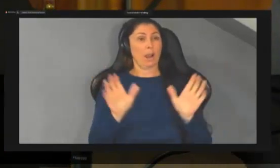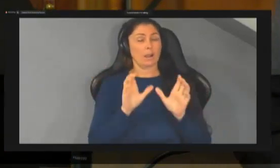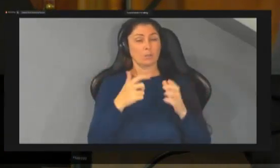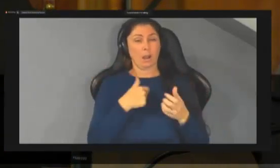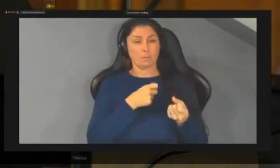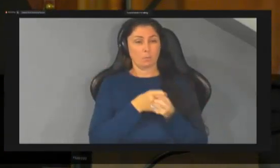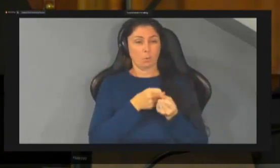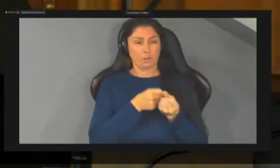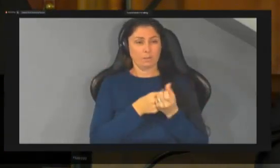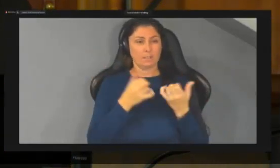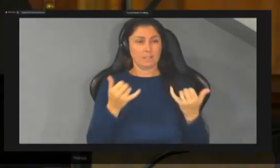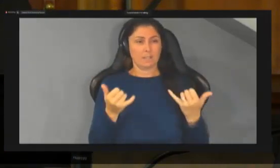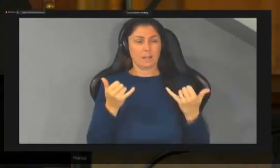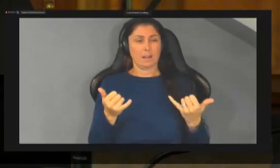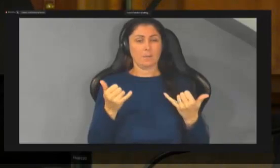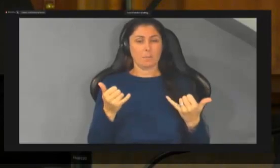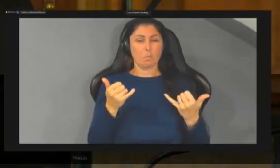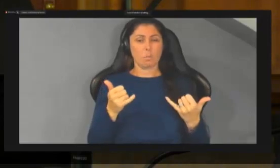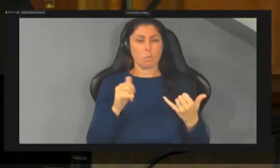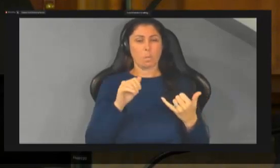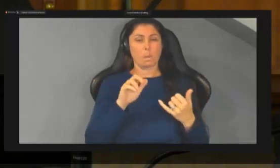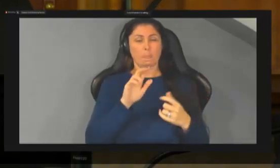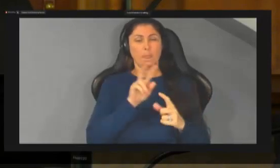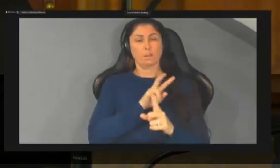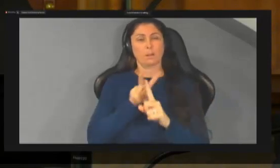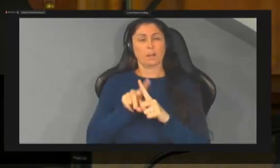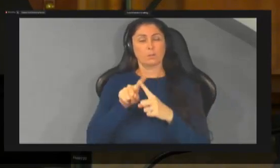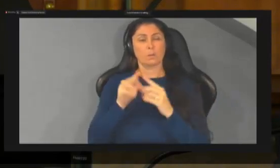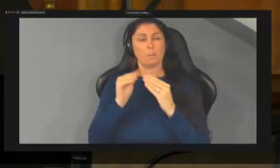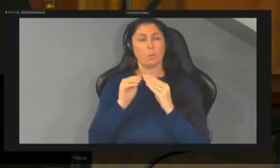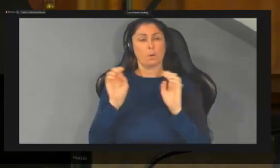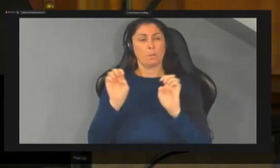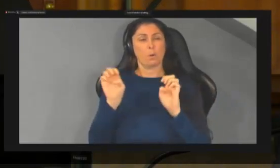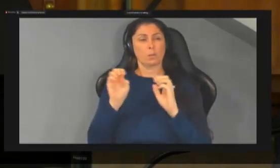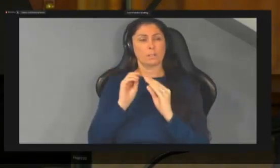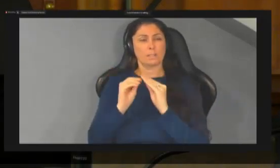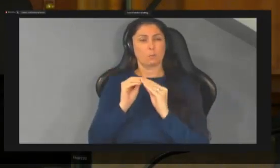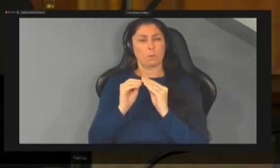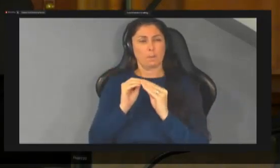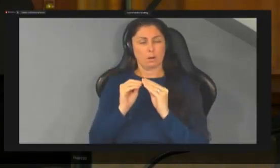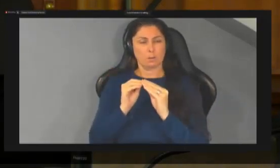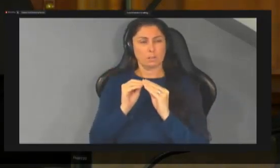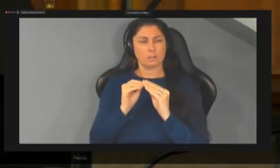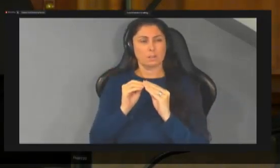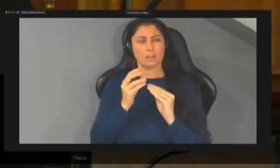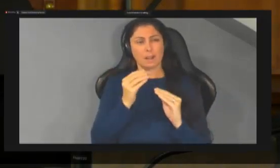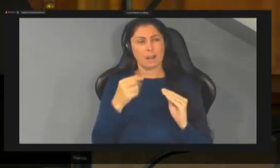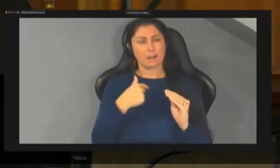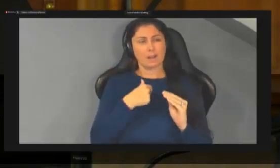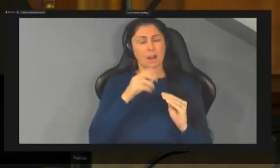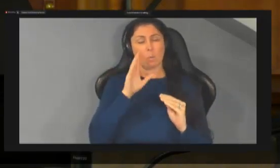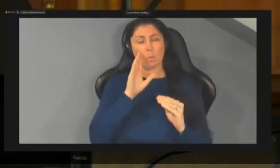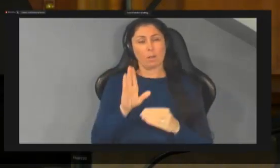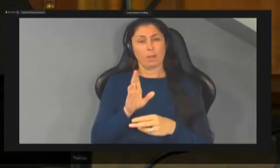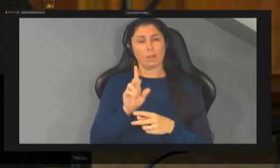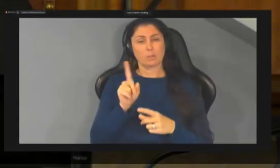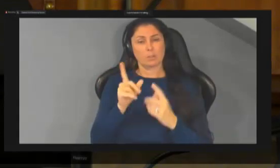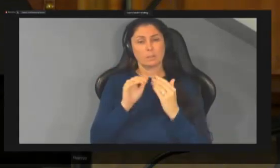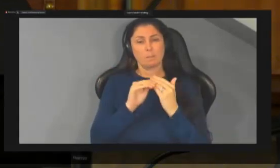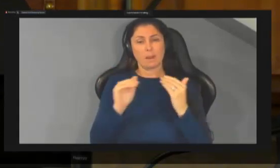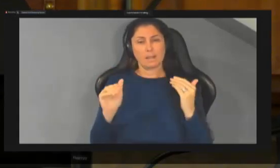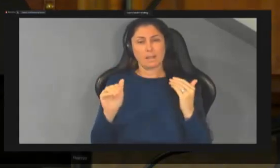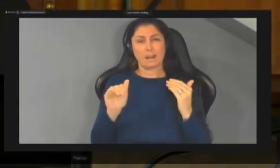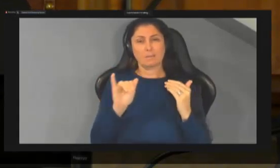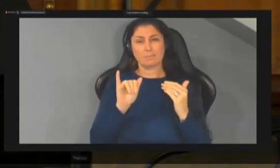today of reassigning this to the more emergency repairs that need to be done. And I will just maintain what is the